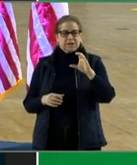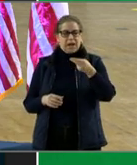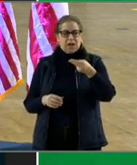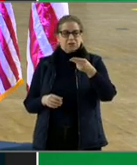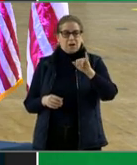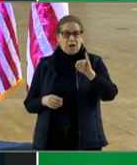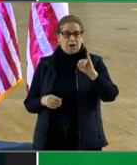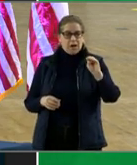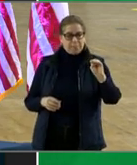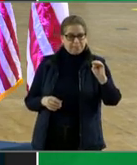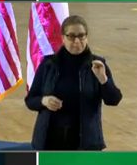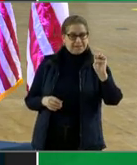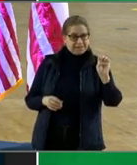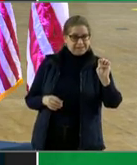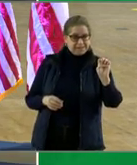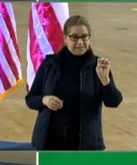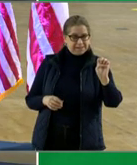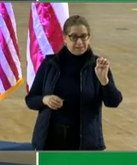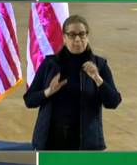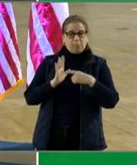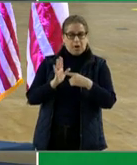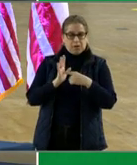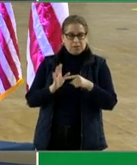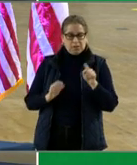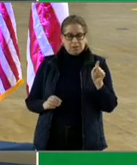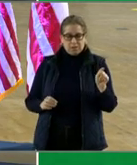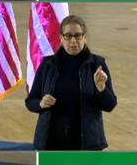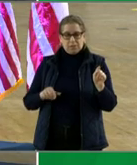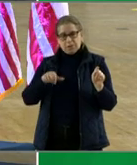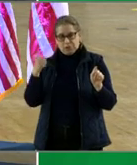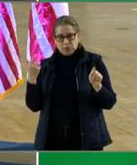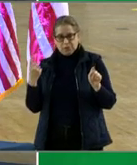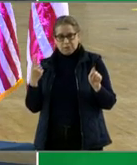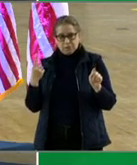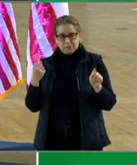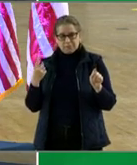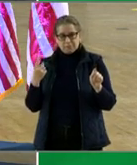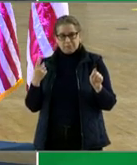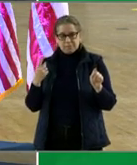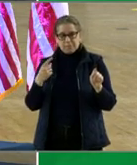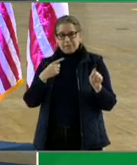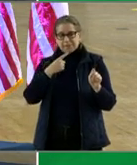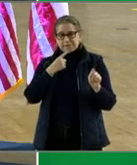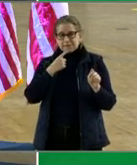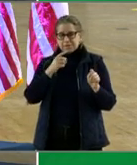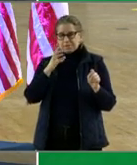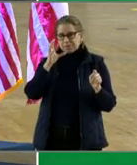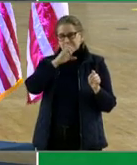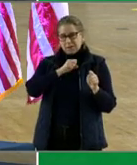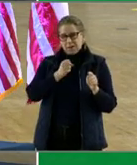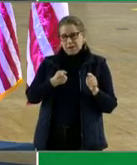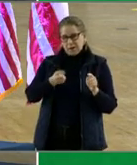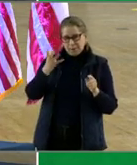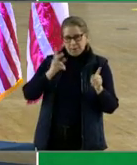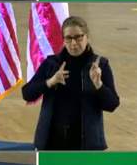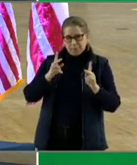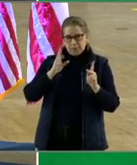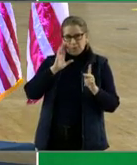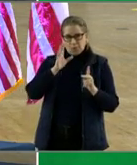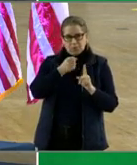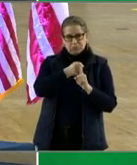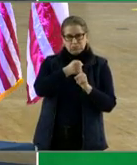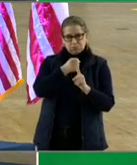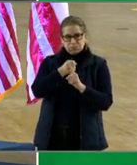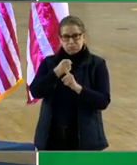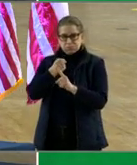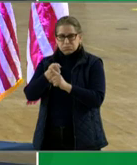model, which makes projections based on total infections and assumes a certain level of random mixing